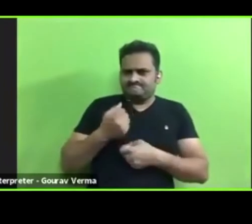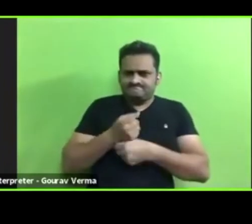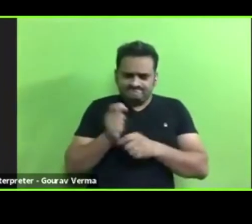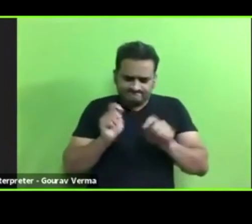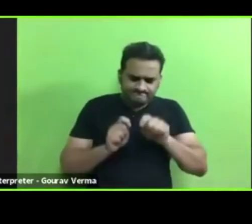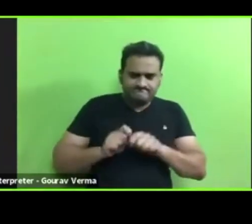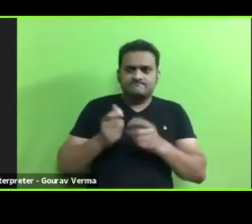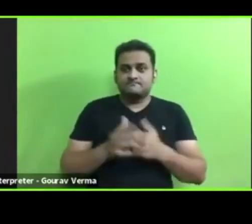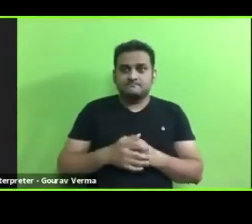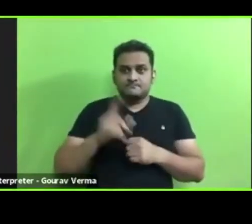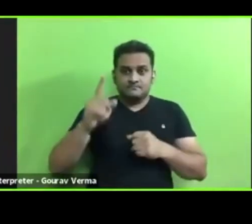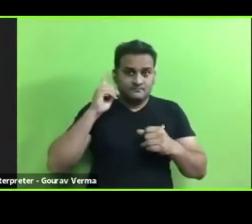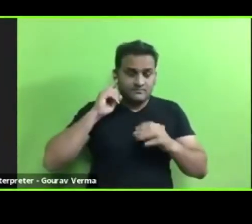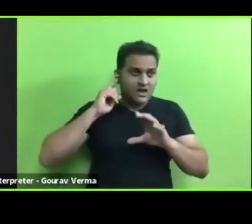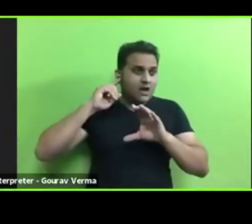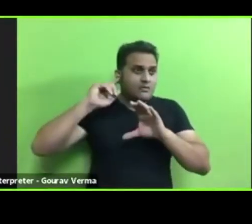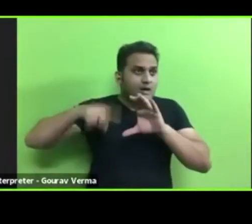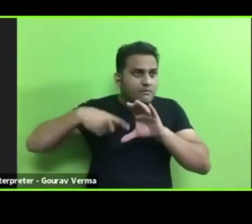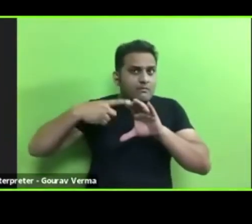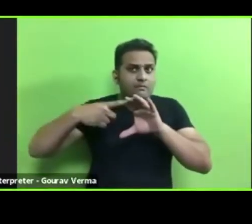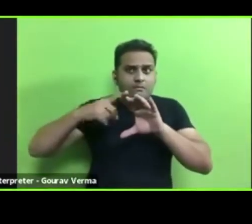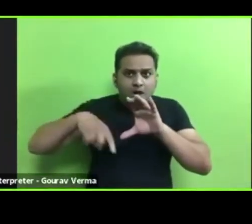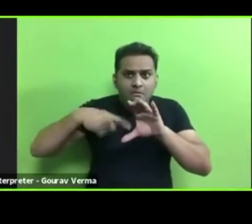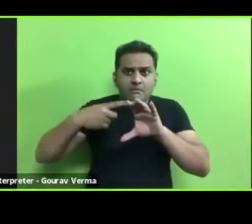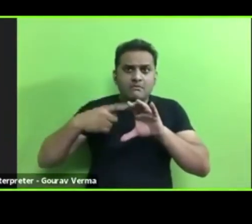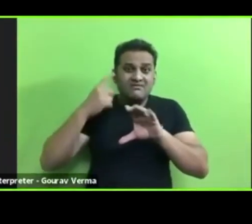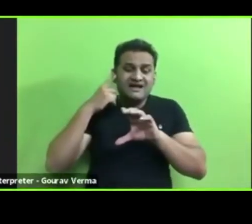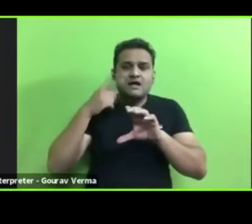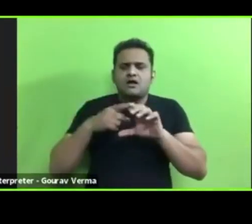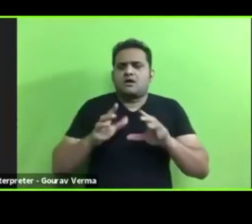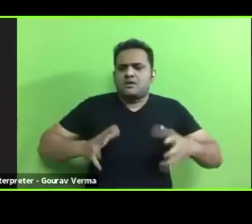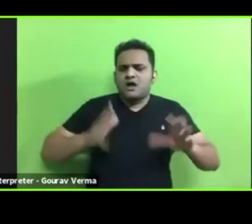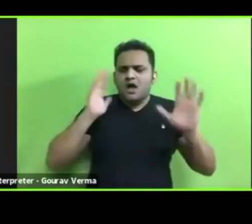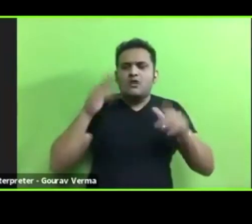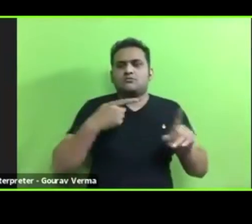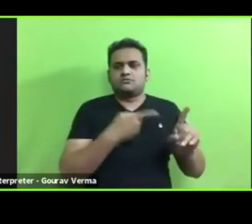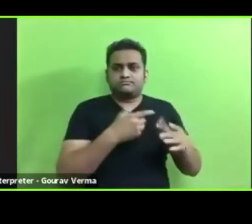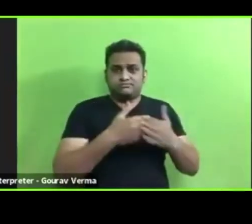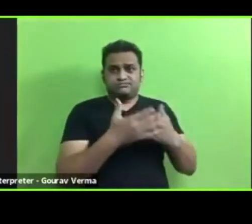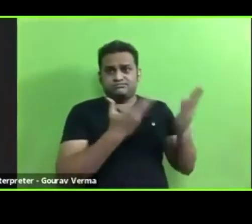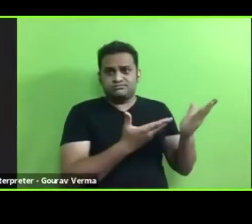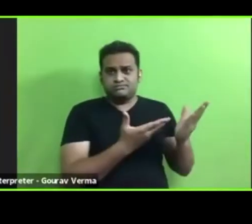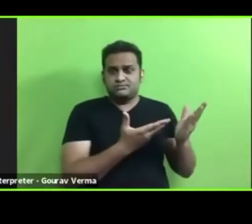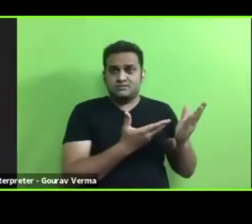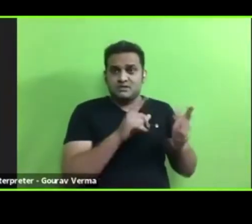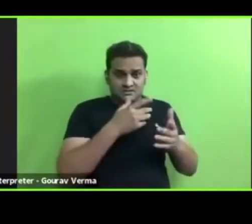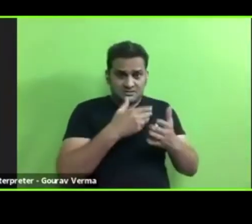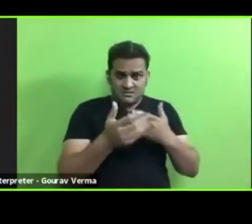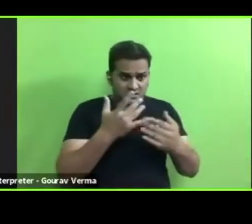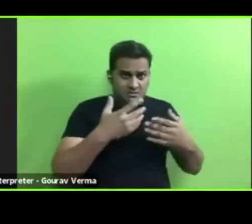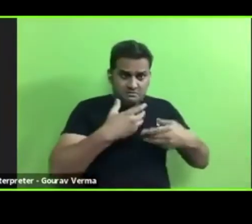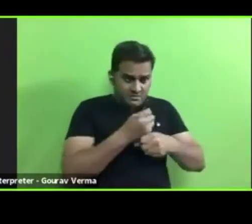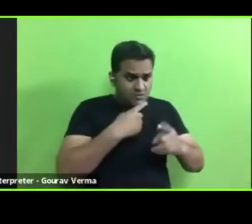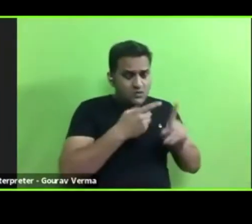that that roundness is a physical quality is the Mridangam maker. But never is the Mridangam maker acknowledged